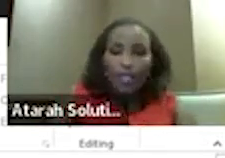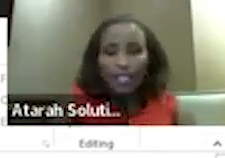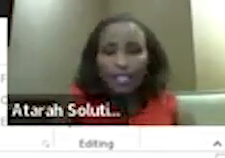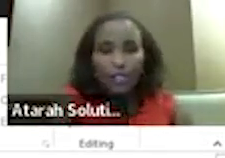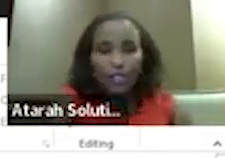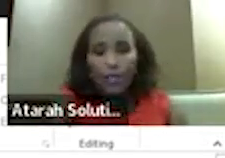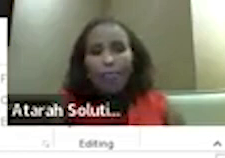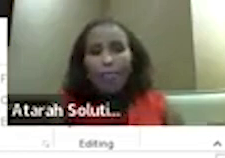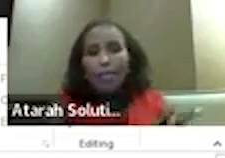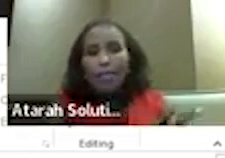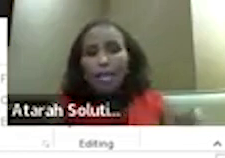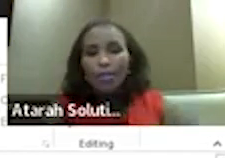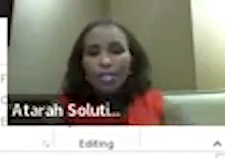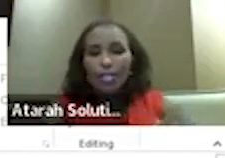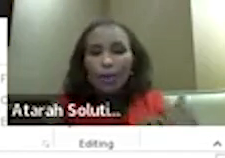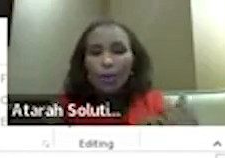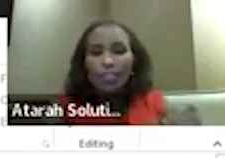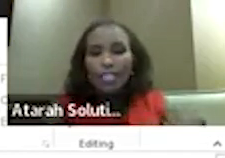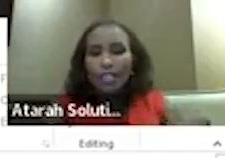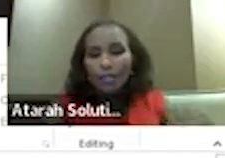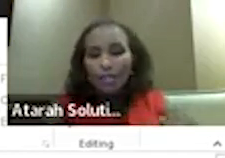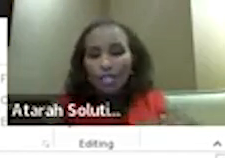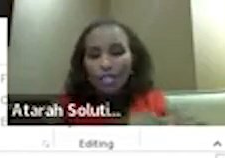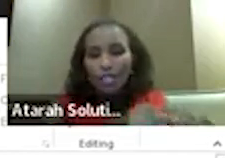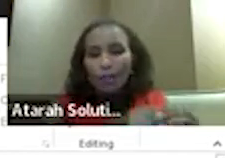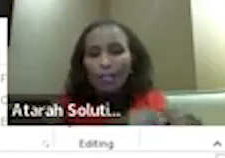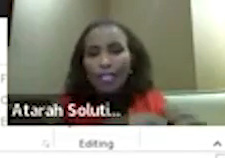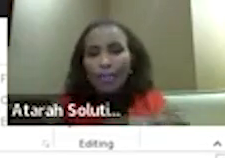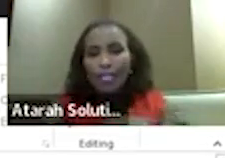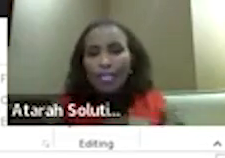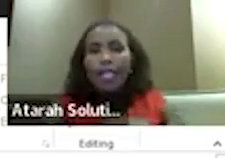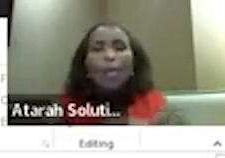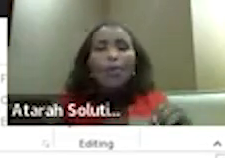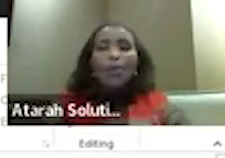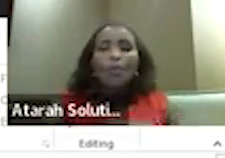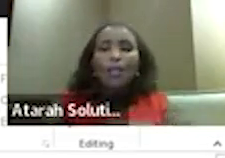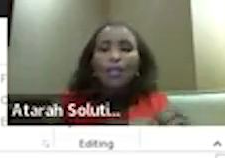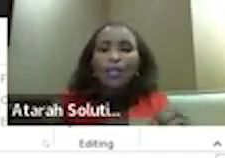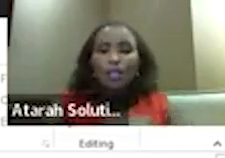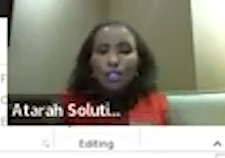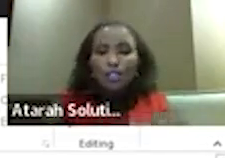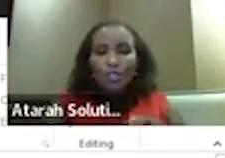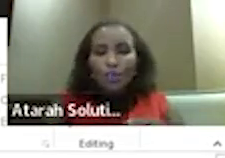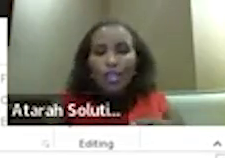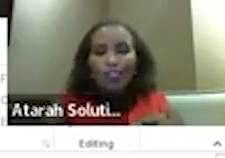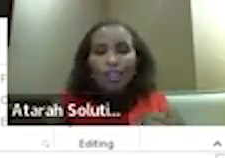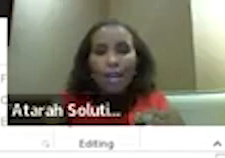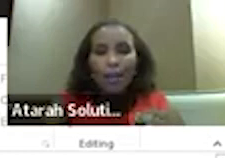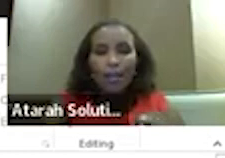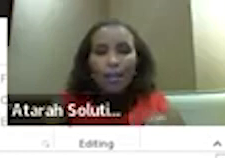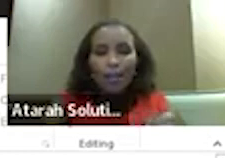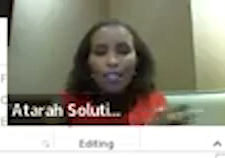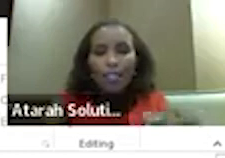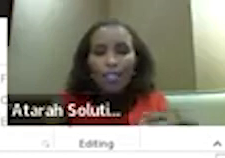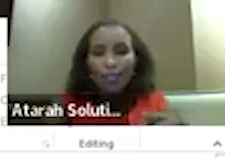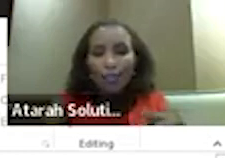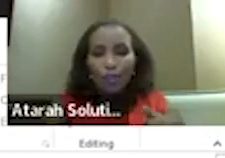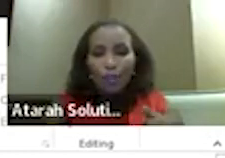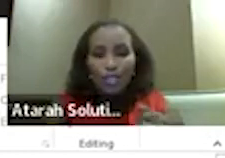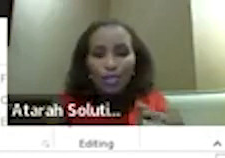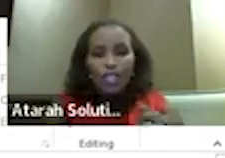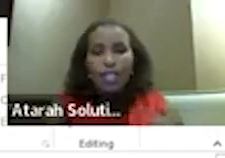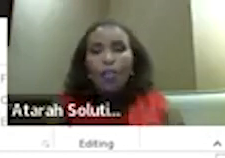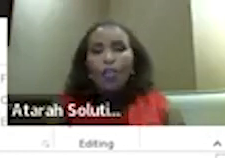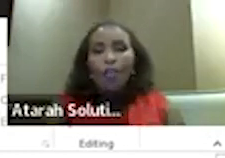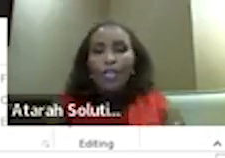number of organizations. We have Balcon Housing, we have Stallion Construction Company Limited, we have Pathway Solutions, we have IPM, Institute of